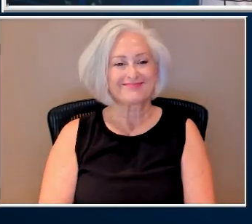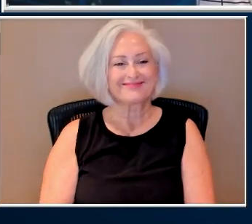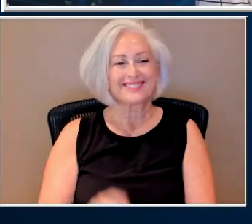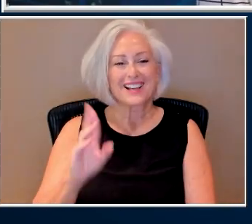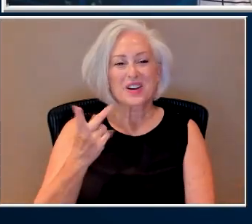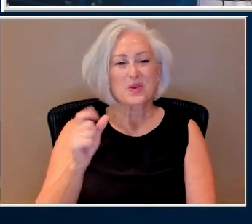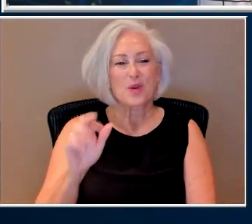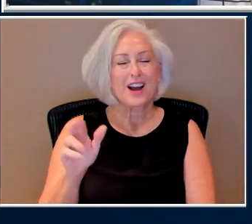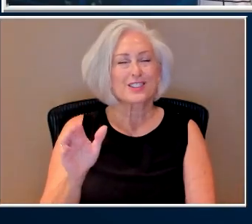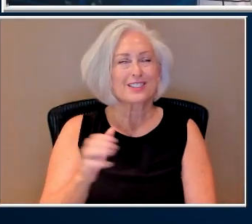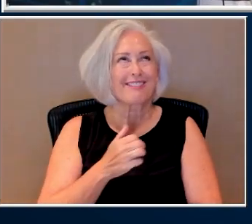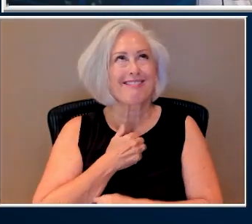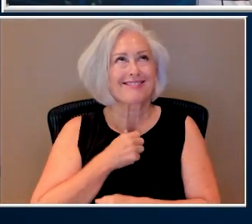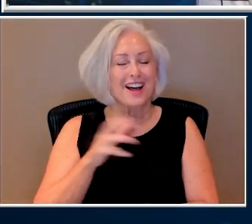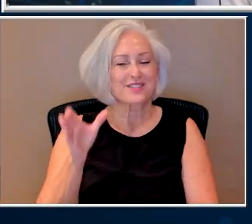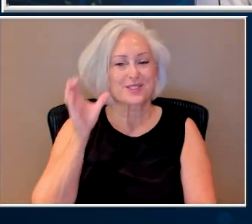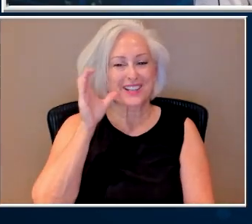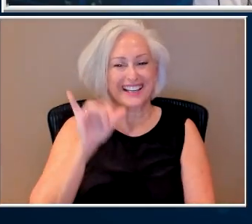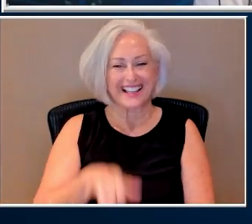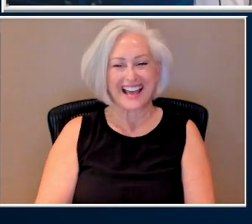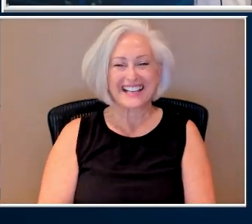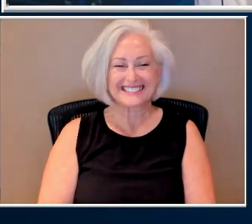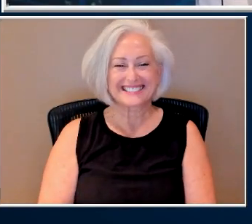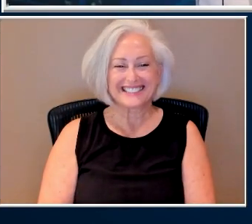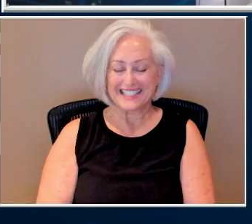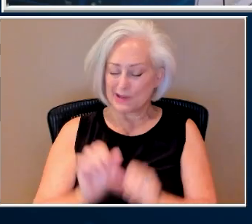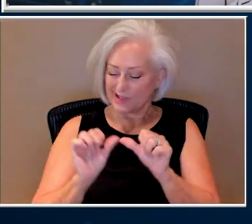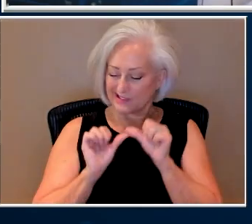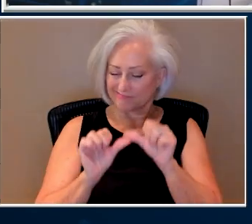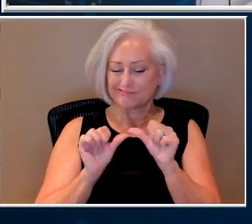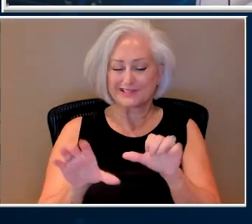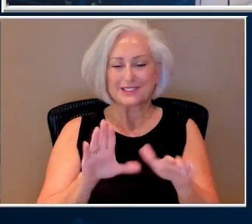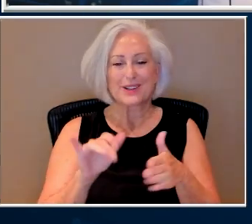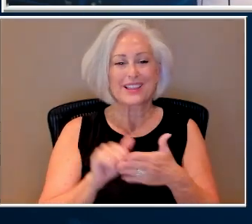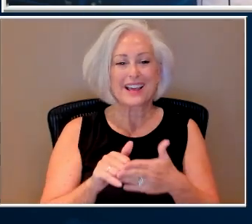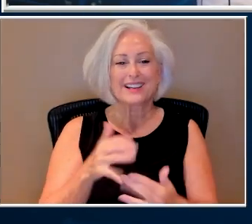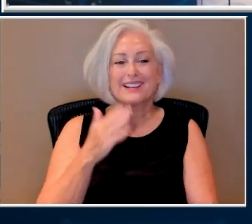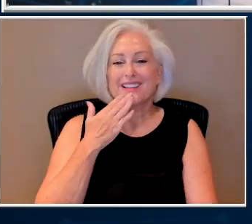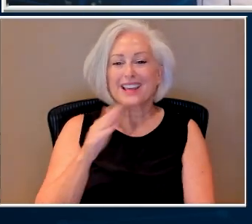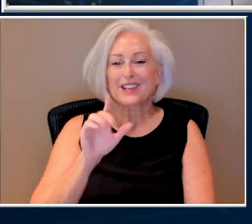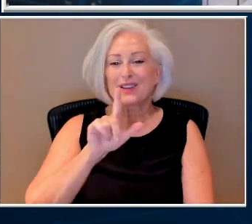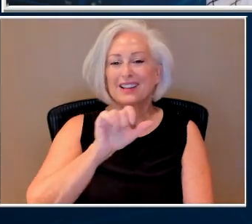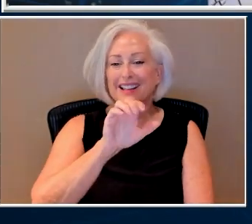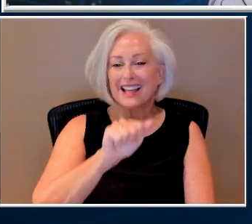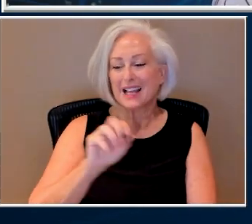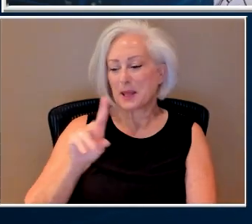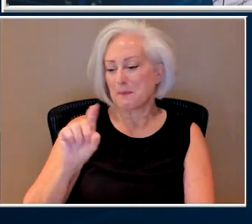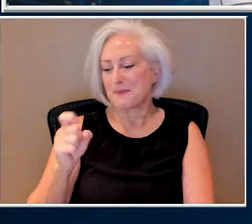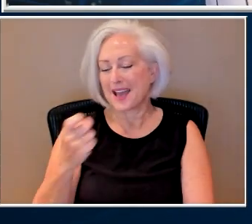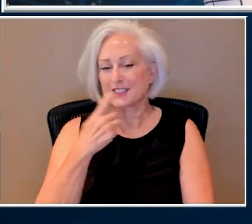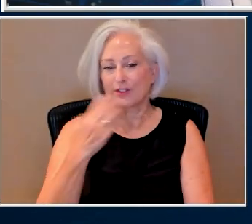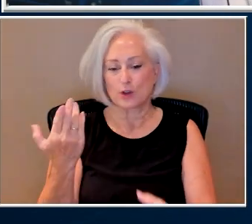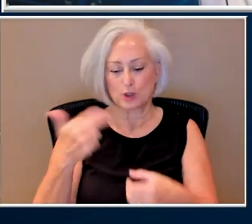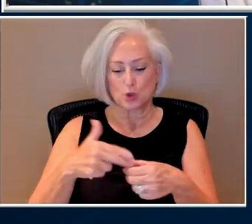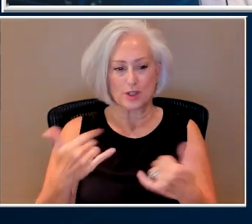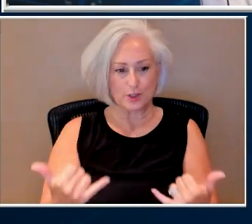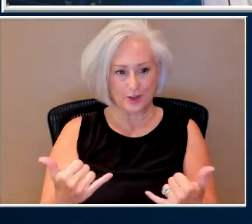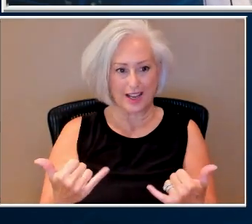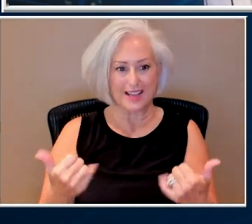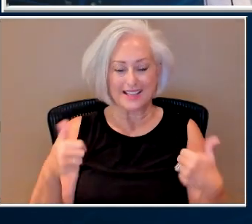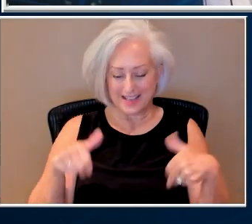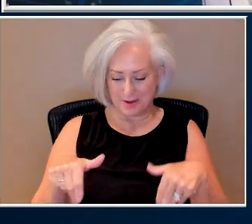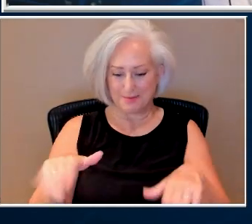So we're going to keep you doing more of that. All right, Layla and Max, we're so glad you were able to join us this morning. Unfortunately, I'm going to send you back to